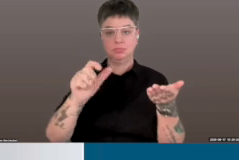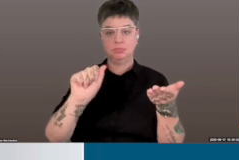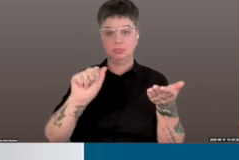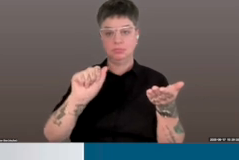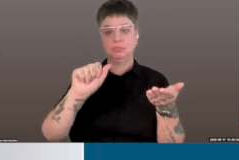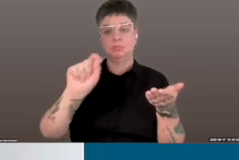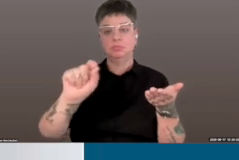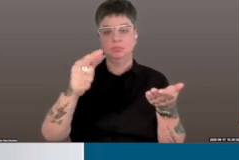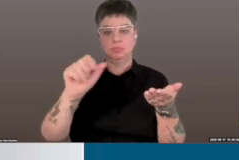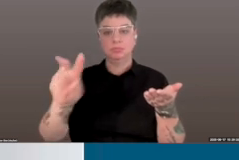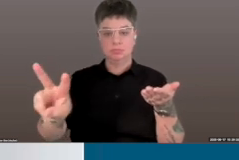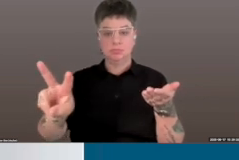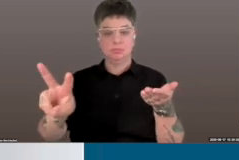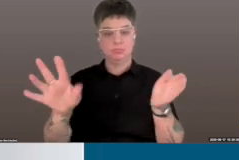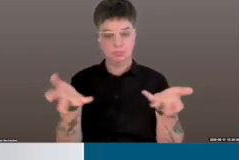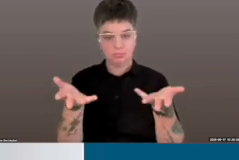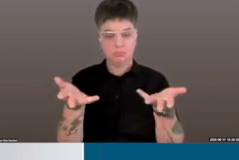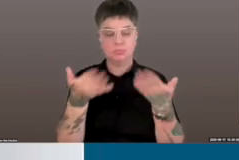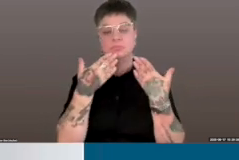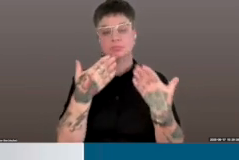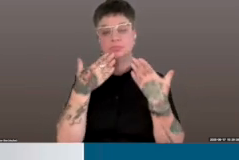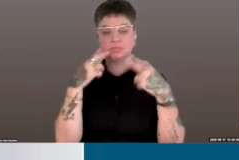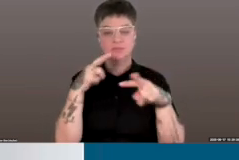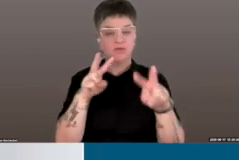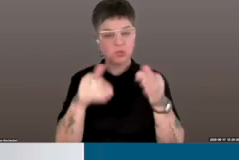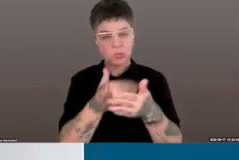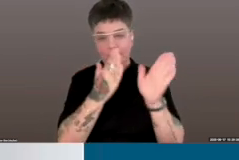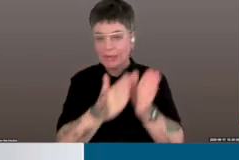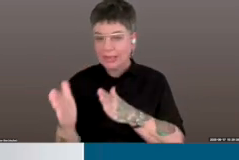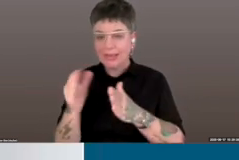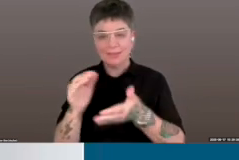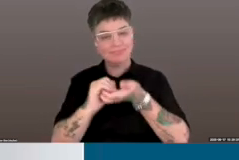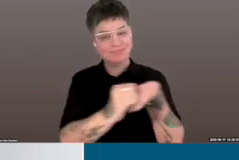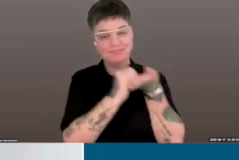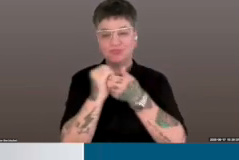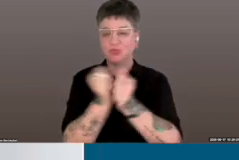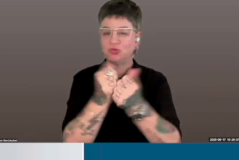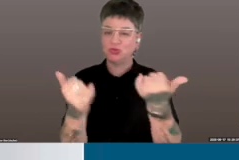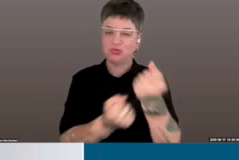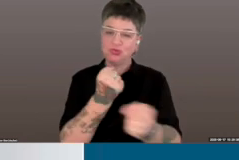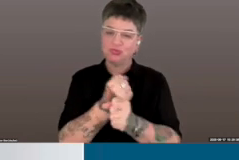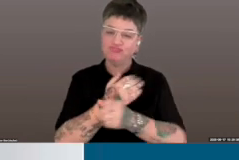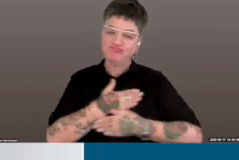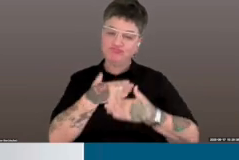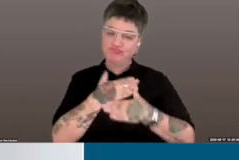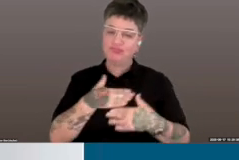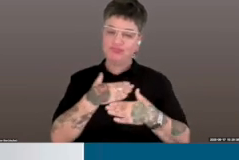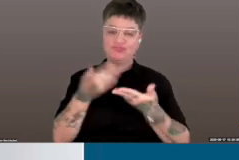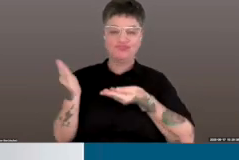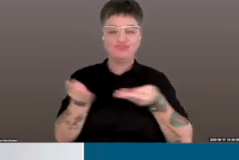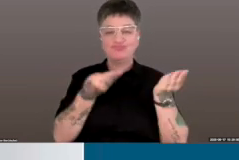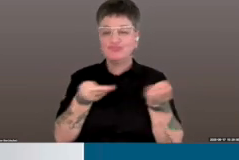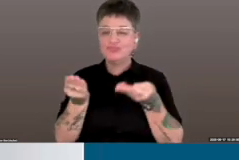proposed funding plan, and we look forward to collaborating with you this year. It's been a pleasure to facilitate this